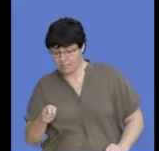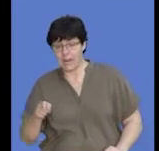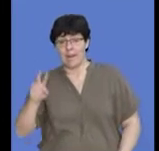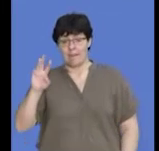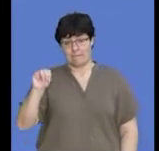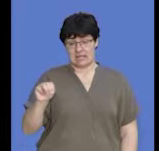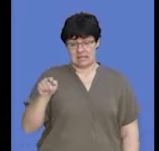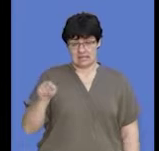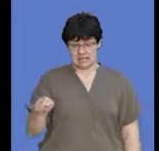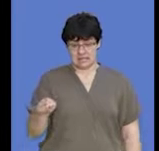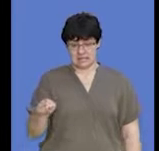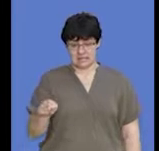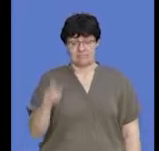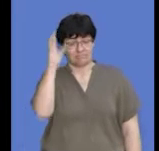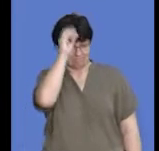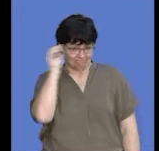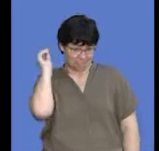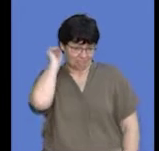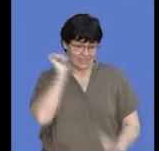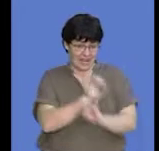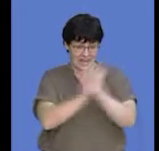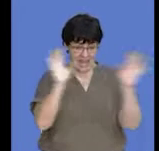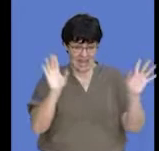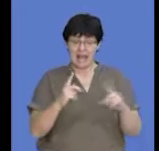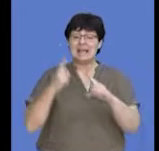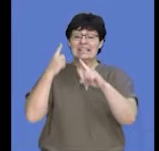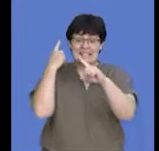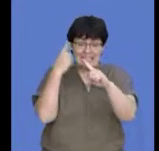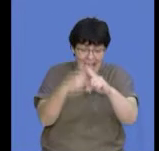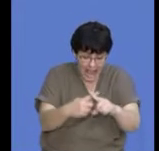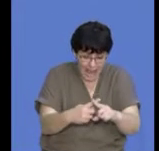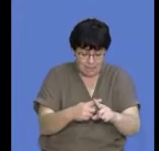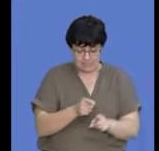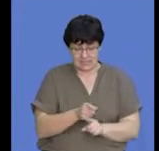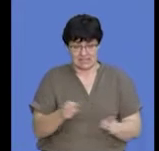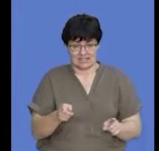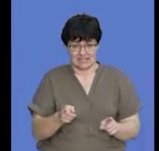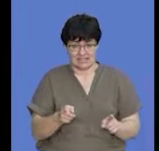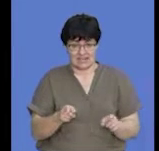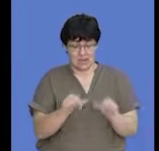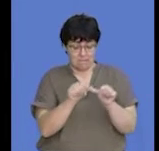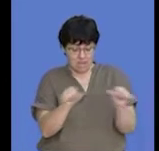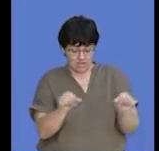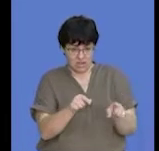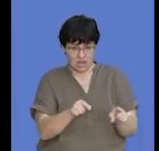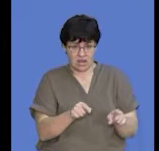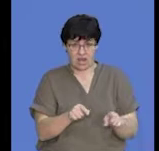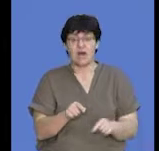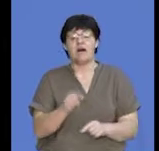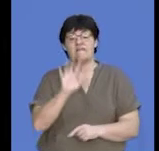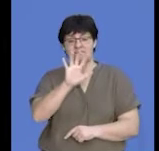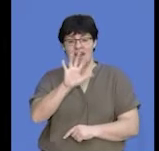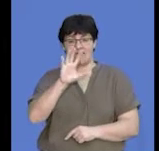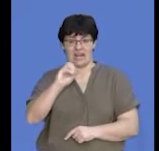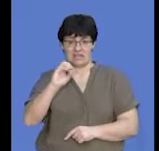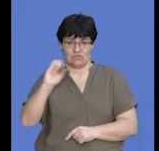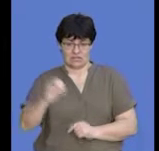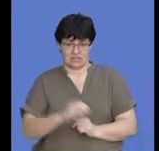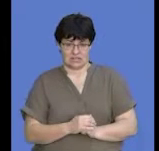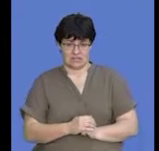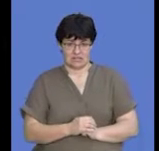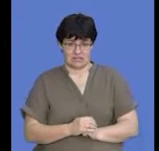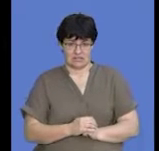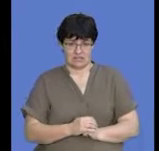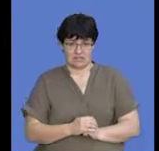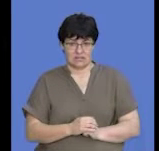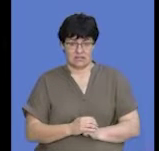on the map, note the following. Multiply the distance measured on the map by 500. When